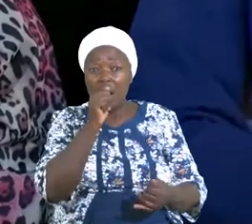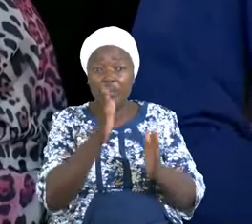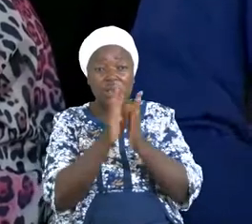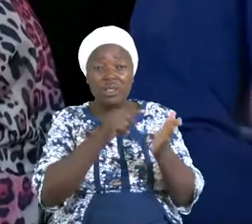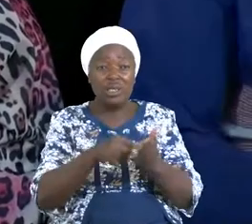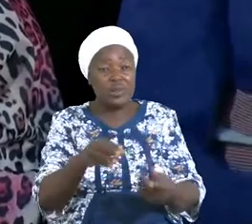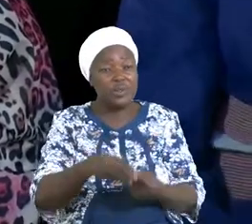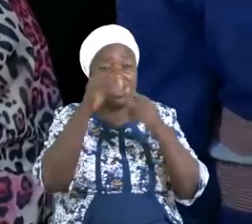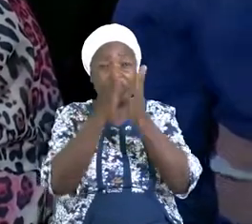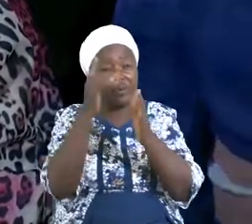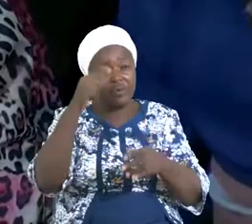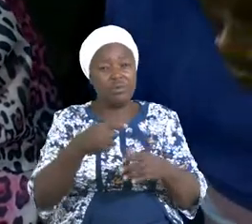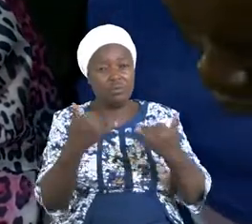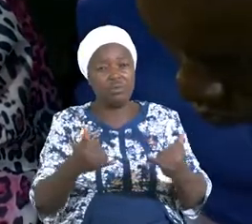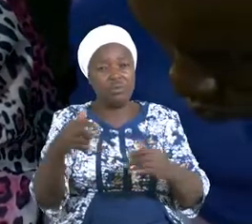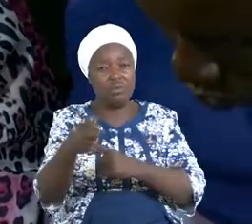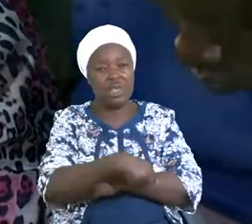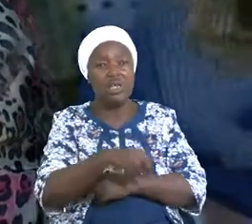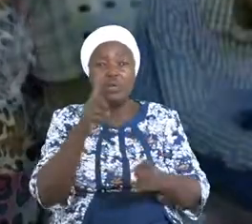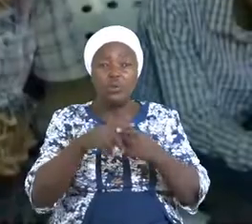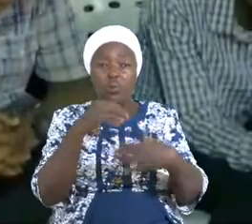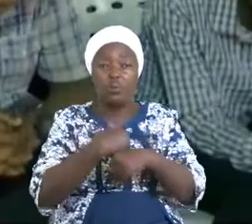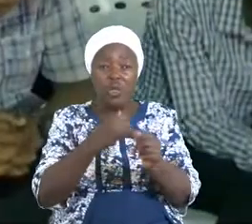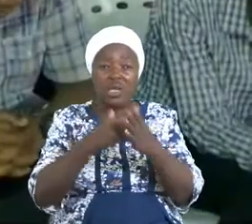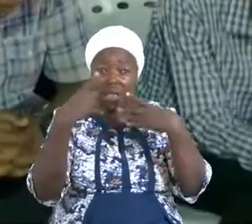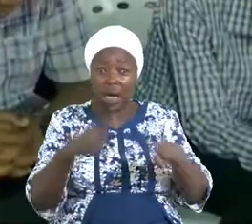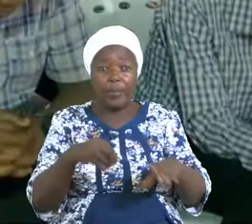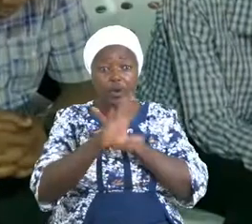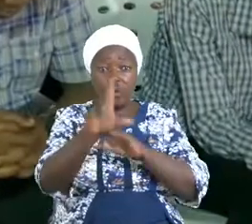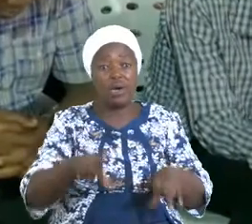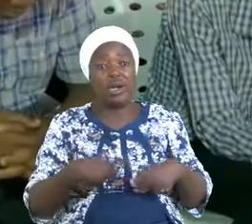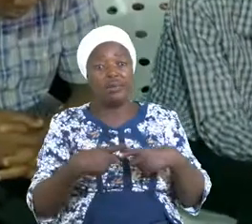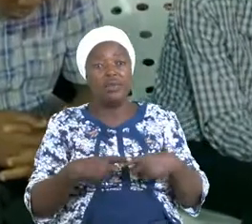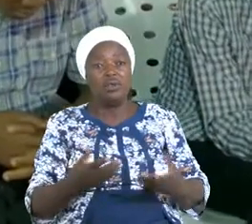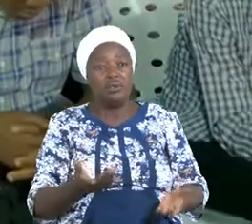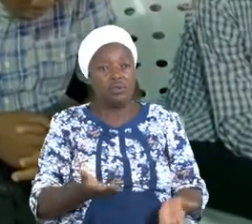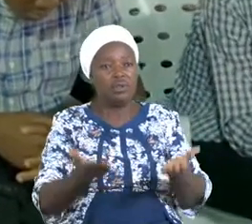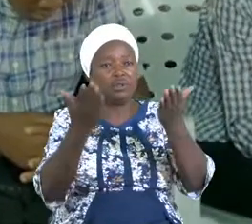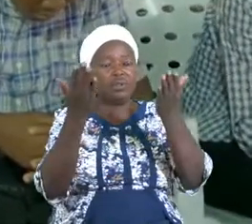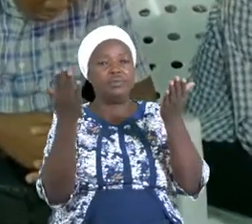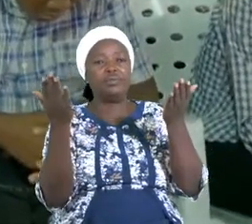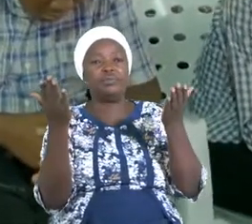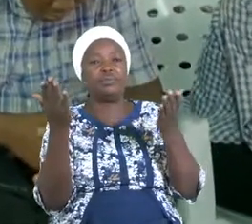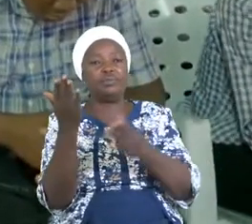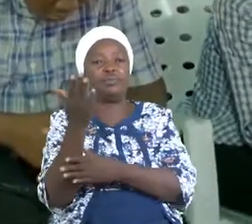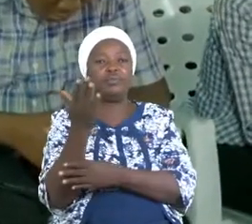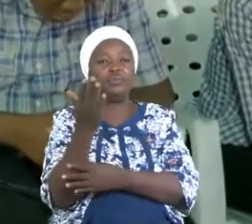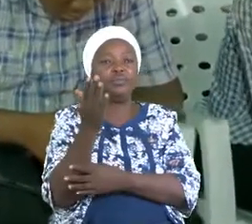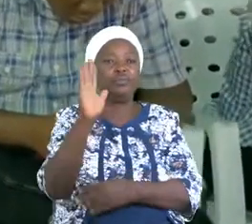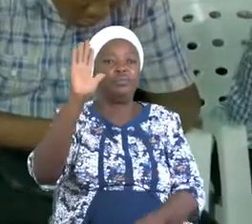today to make it happen in your life. You raise up your hand. Where are